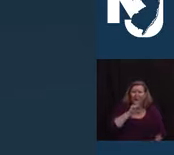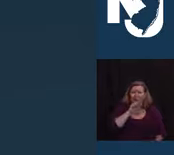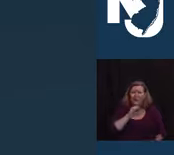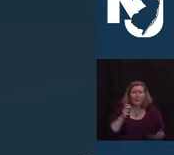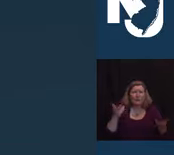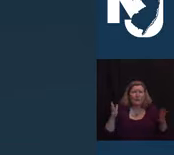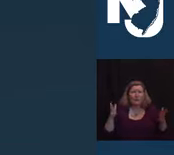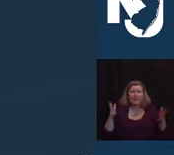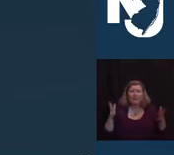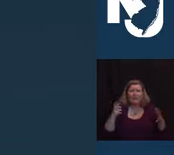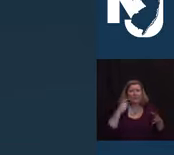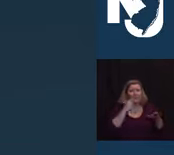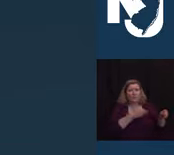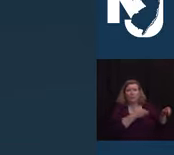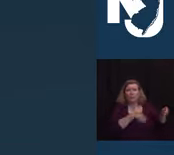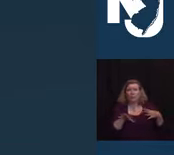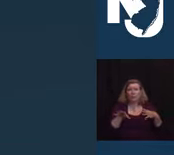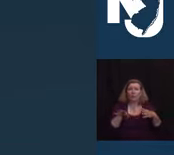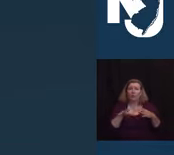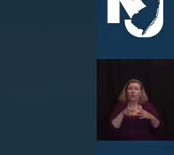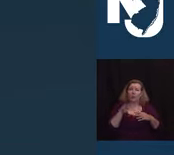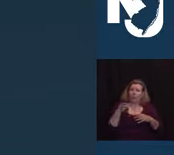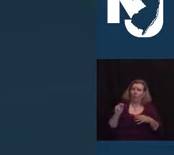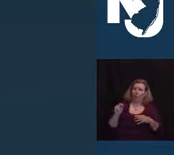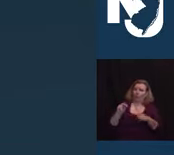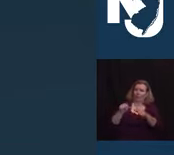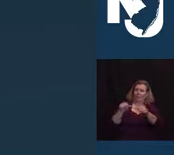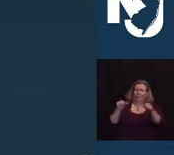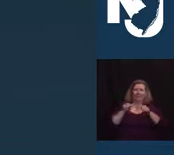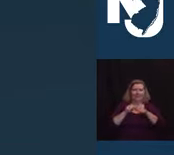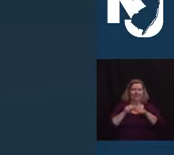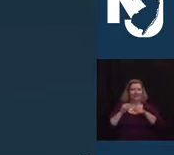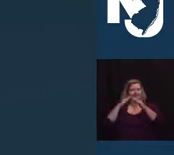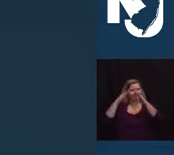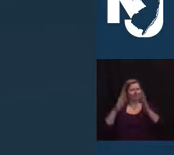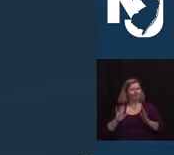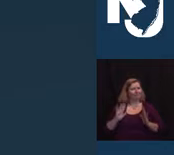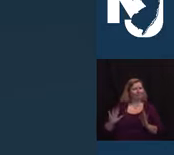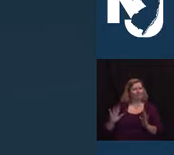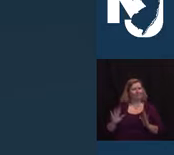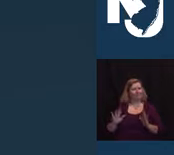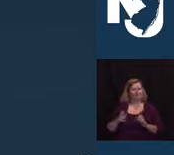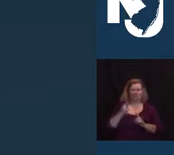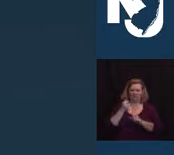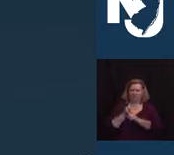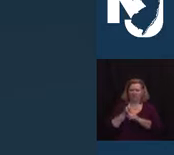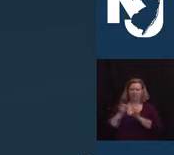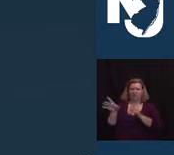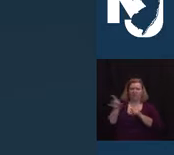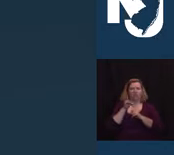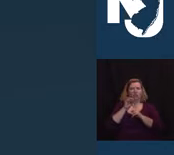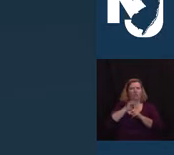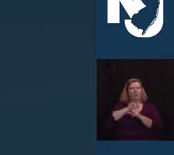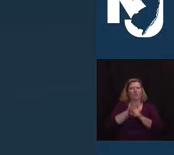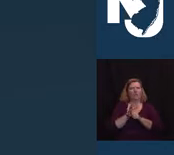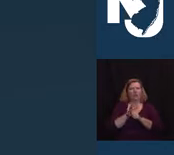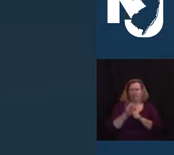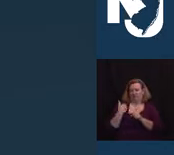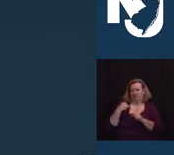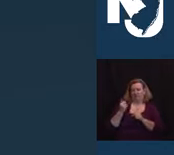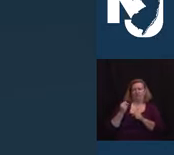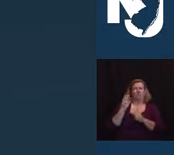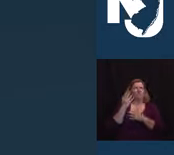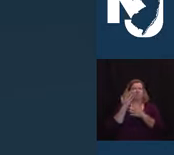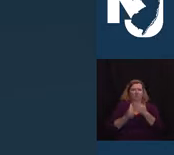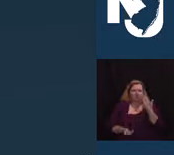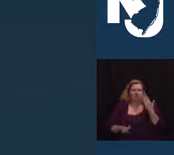recently moved into her own place in Avenel when she was lost to COVID in January. She was raised in West